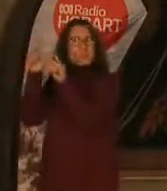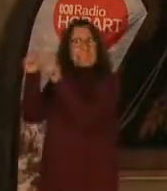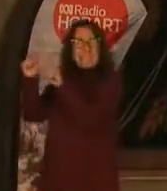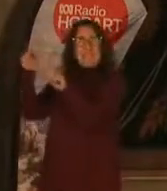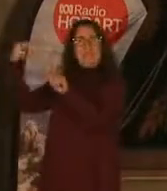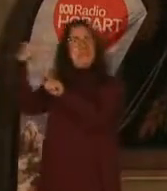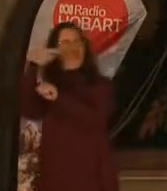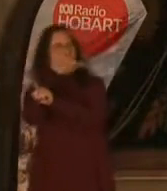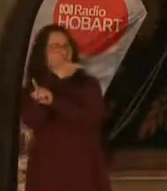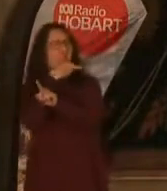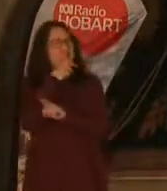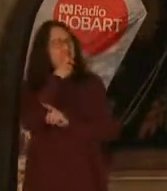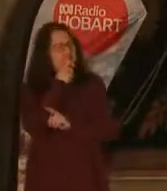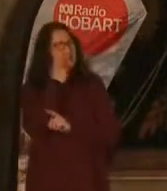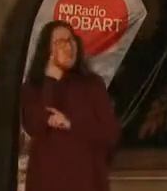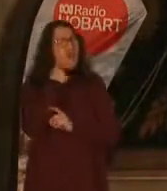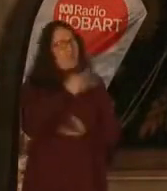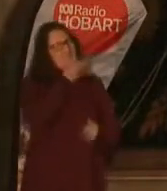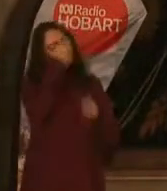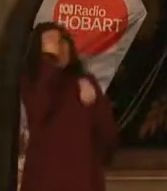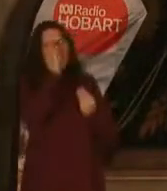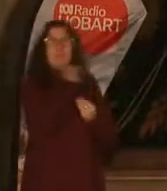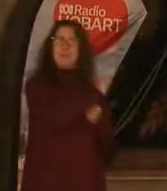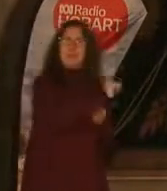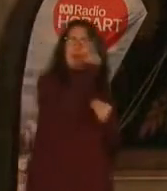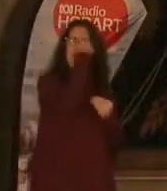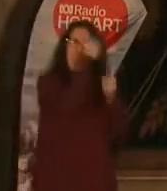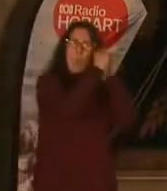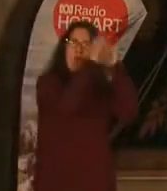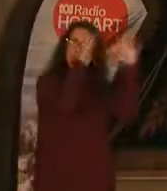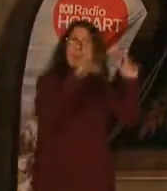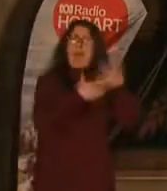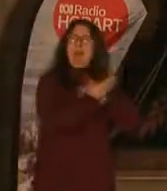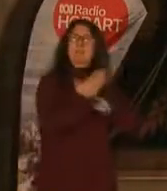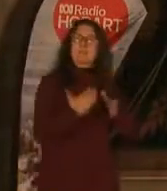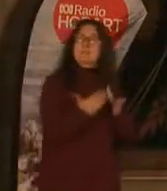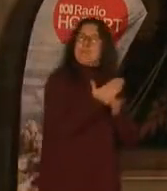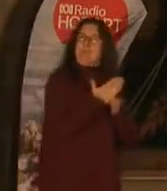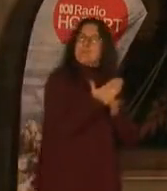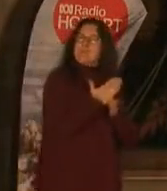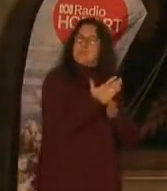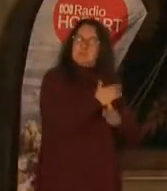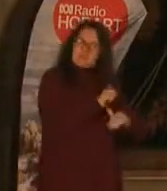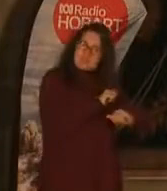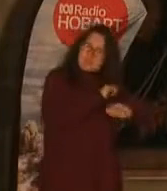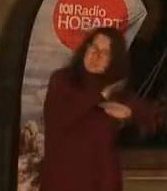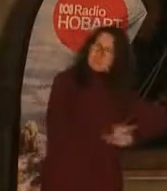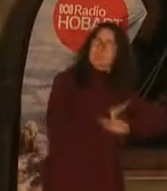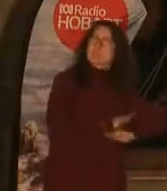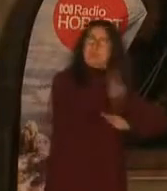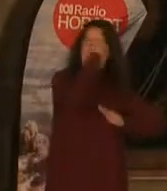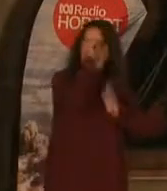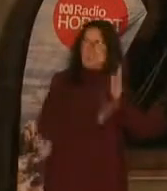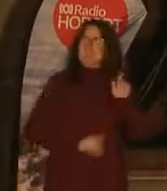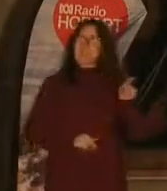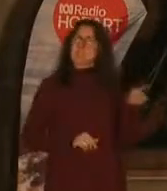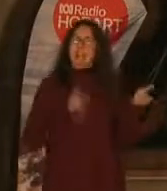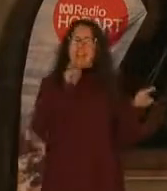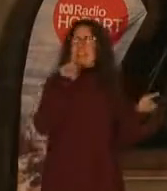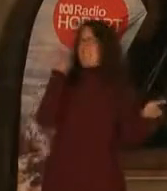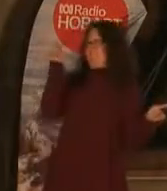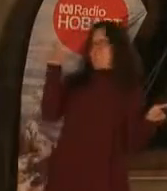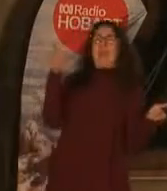translate concepts and understandings coming from Indigenous knowledge systems. And I think, yeah, that's a real limitation,